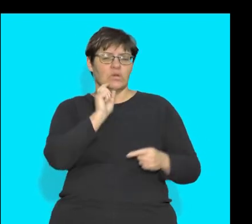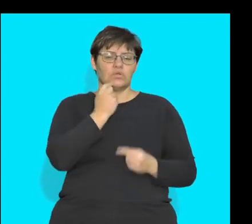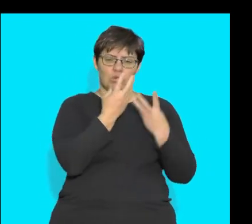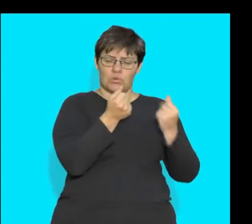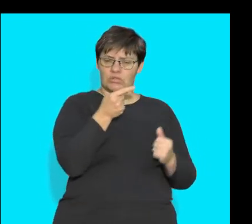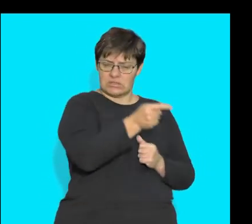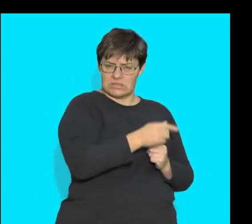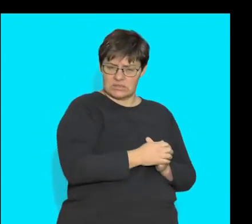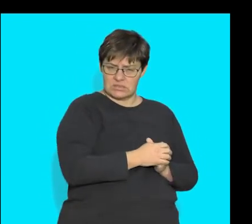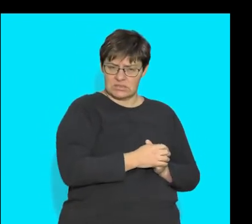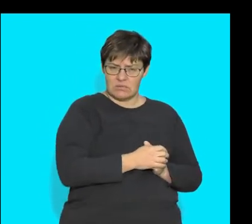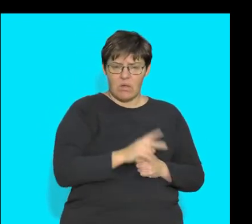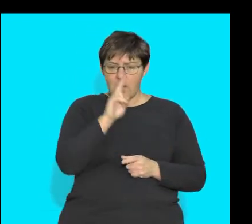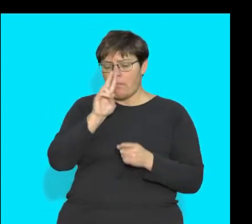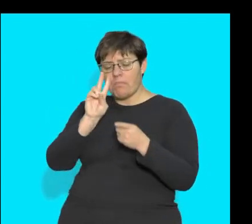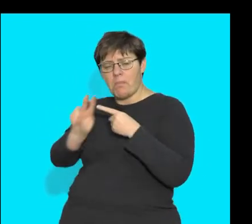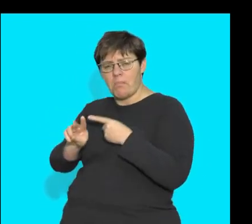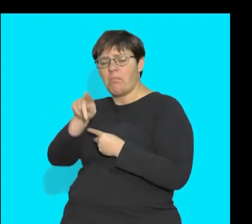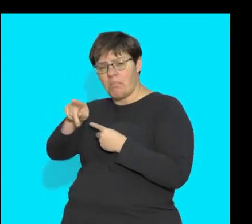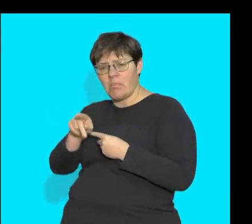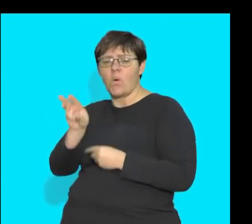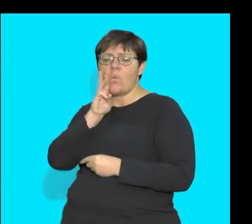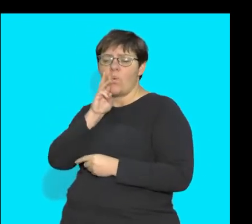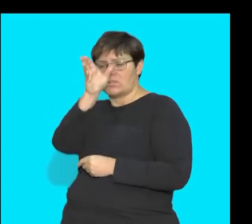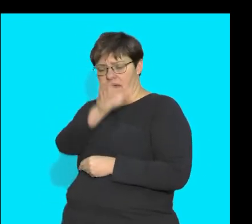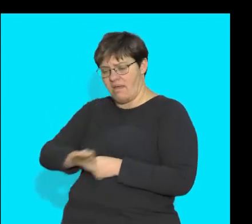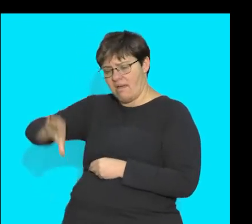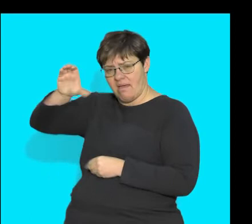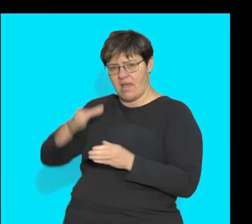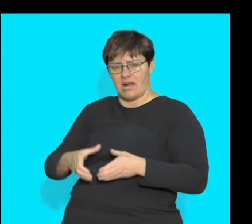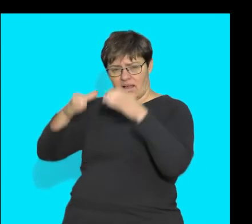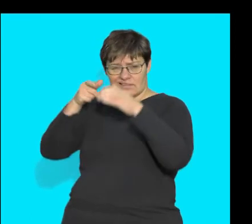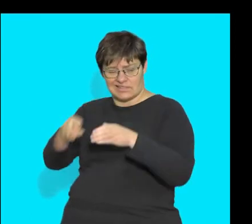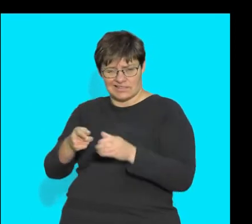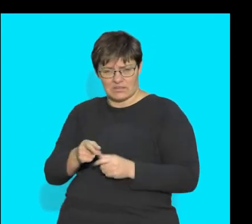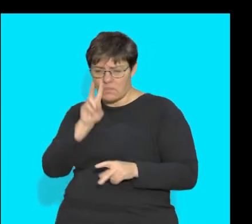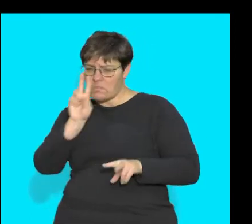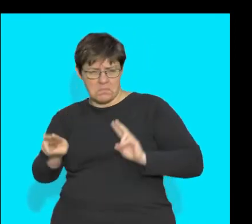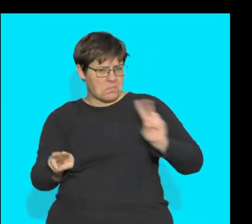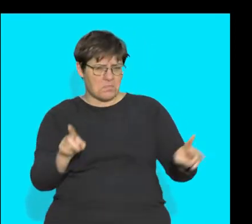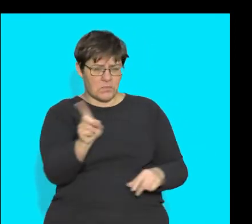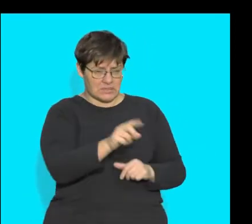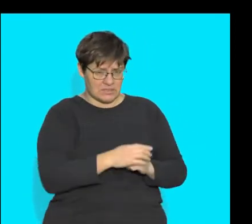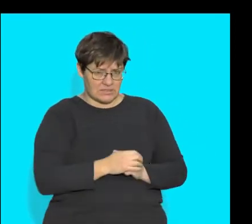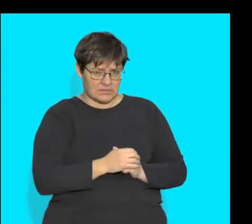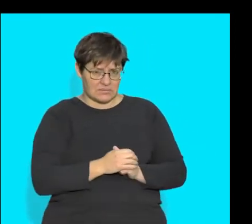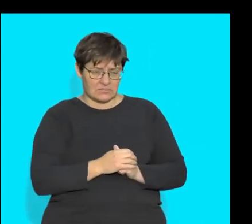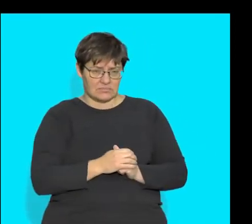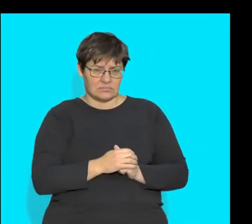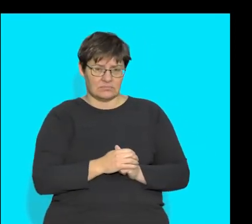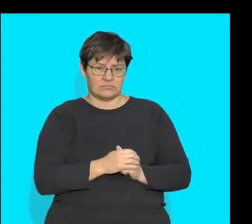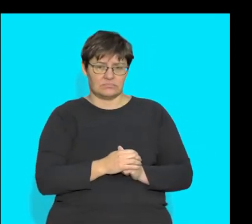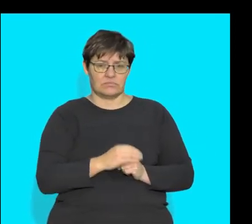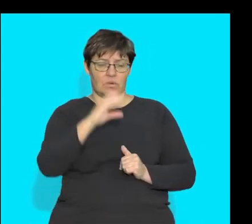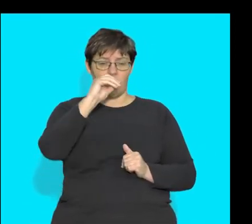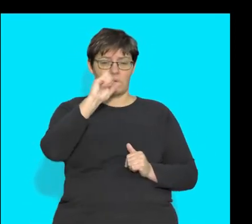solution, and what did you notice about the water in the glass beaker? Now,